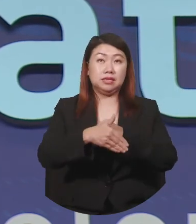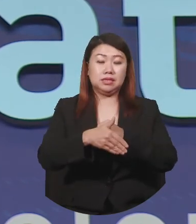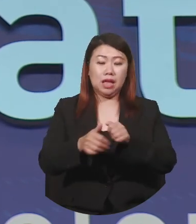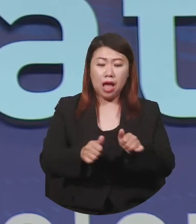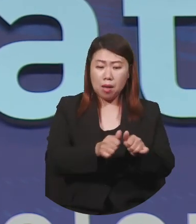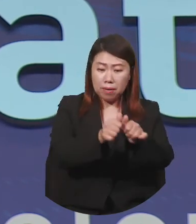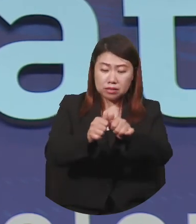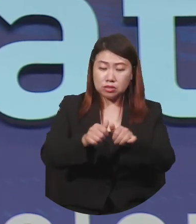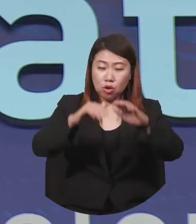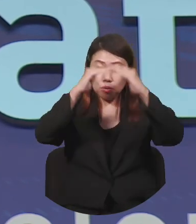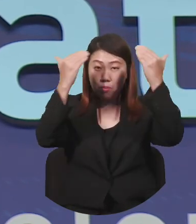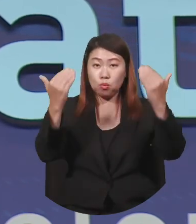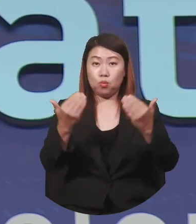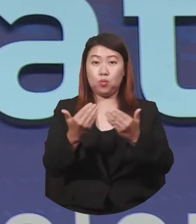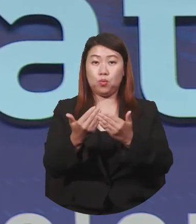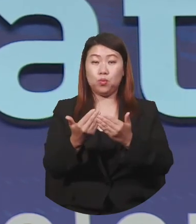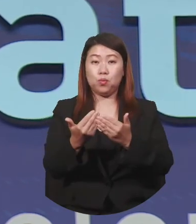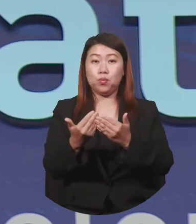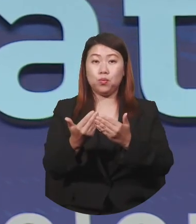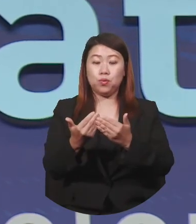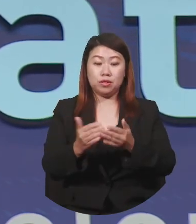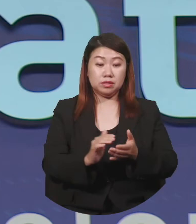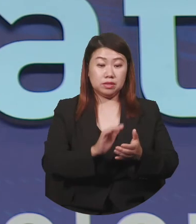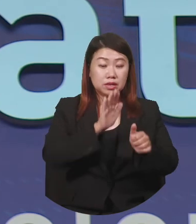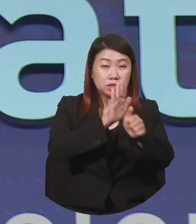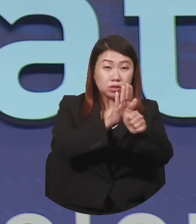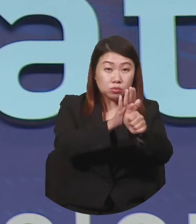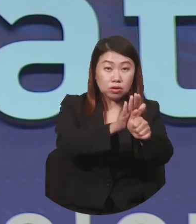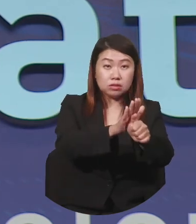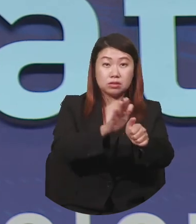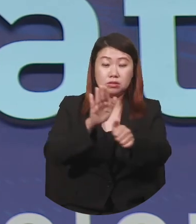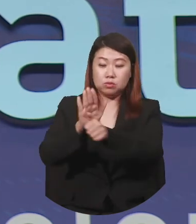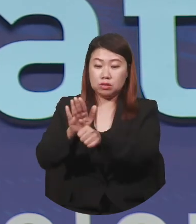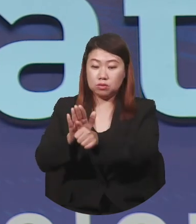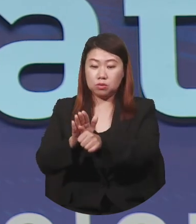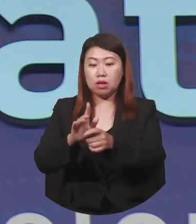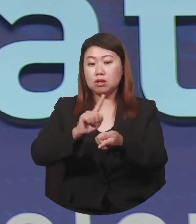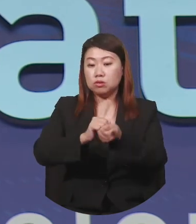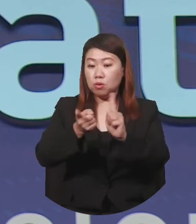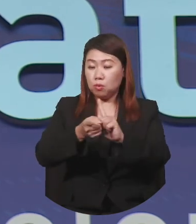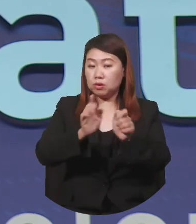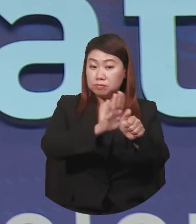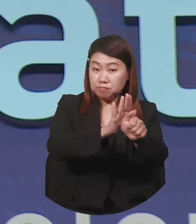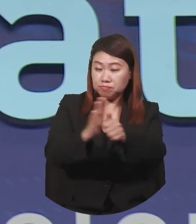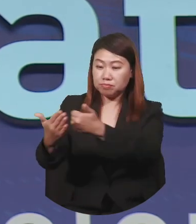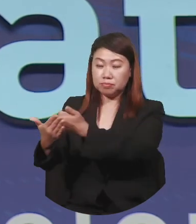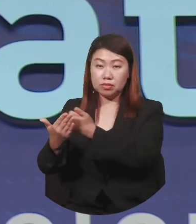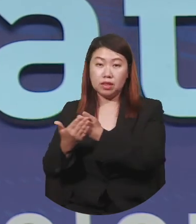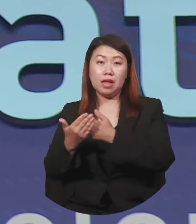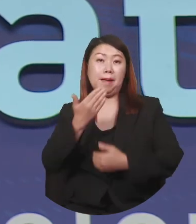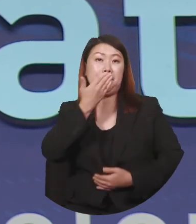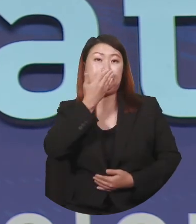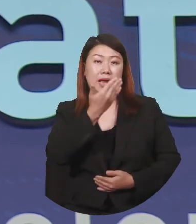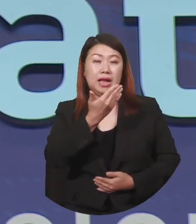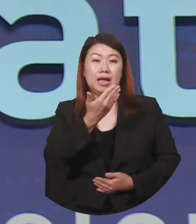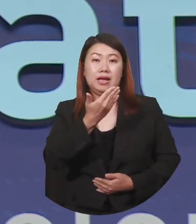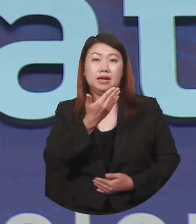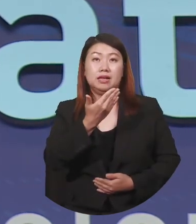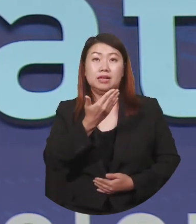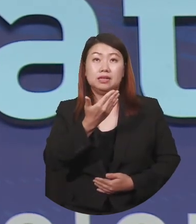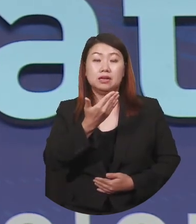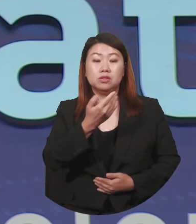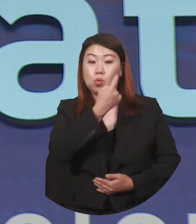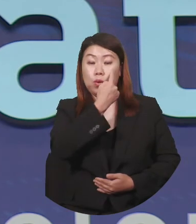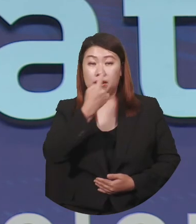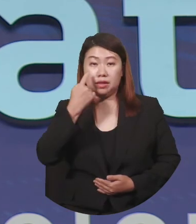reaffirm that a new system of cooperation and diversification of methods not only strengthen the capacity of all development